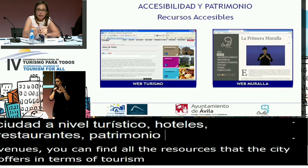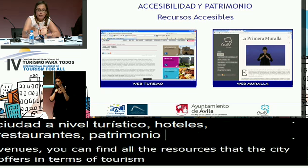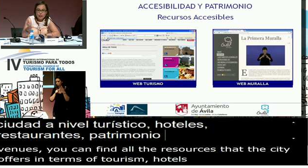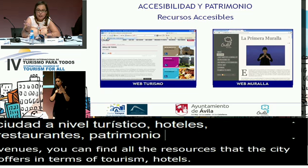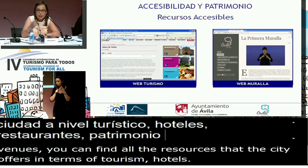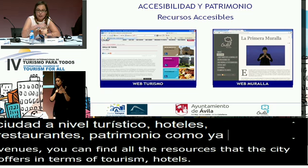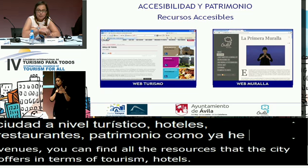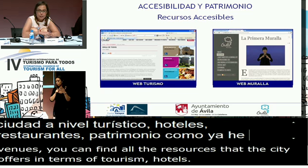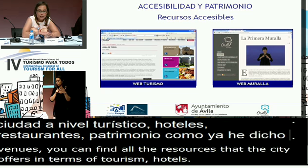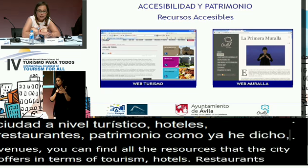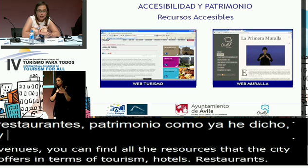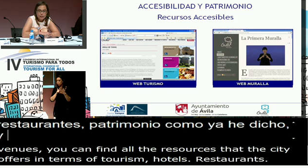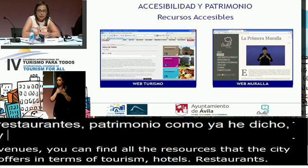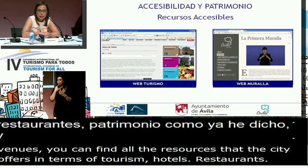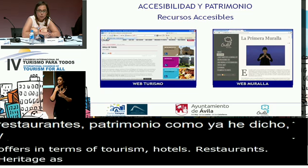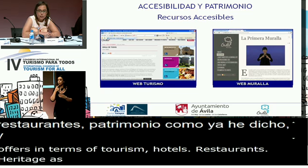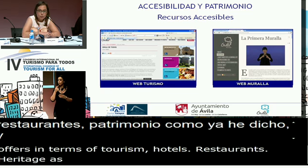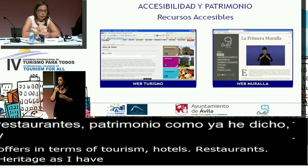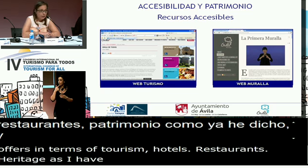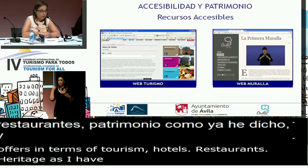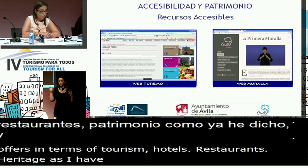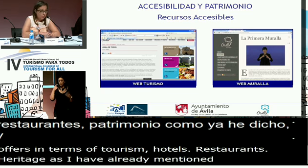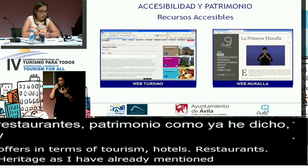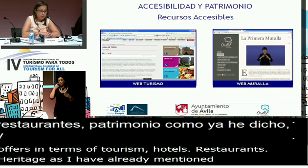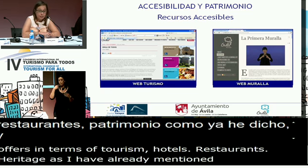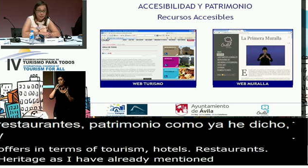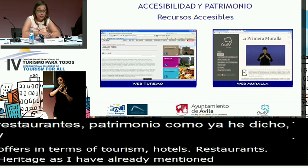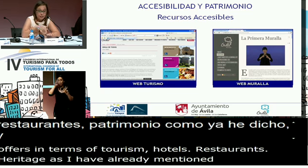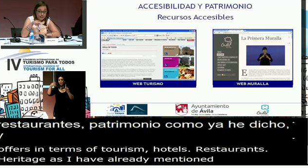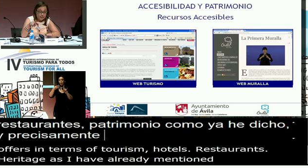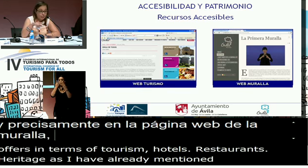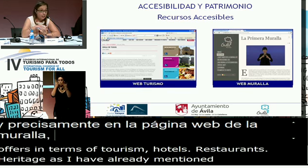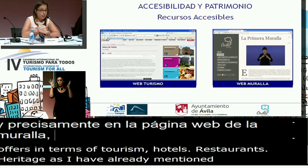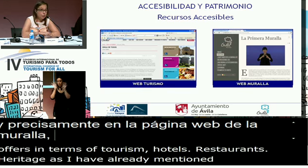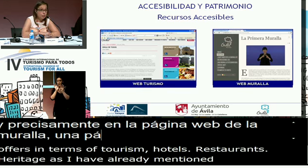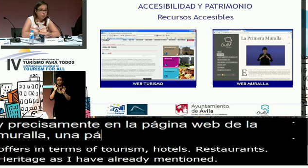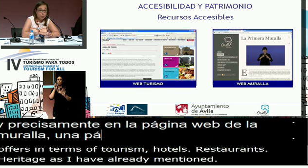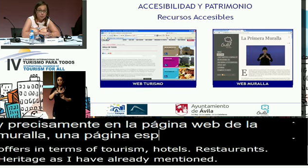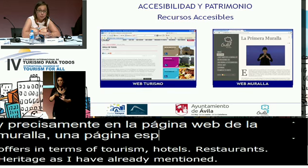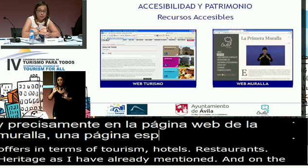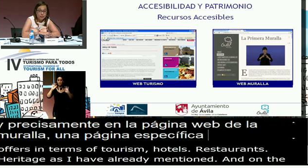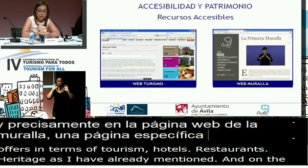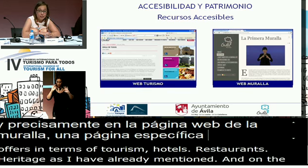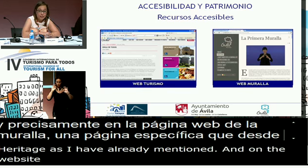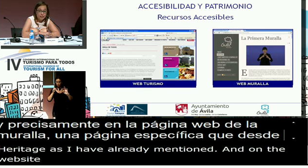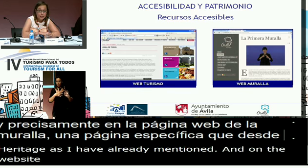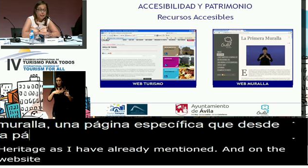heritage, as I have already mentioned. And on the website of the City Wall, which is a specific website,